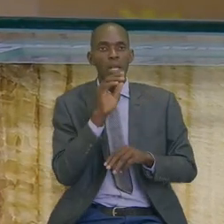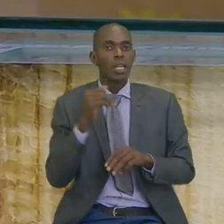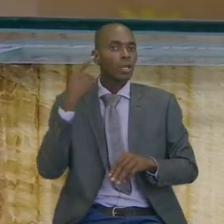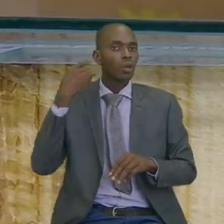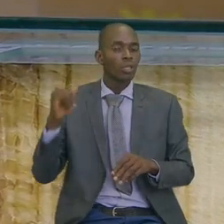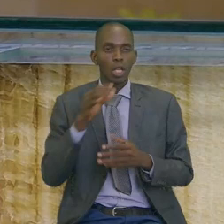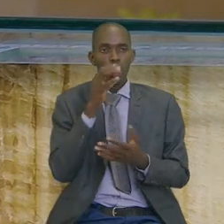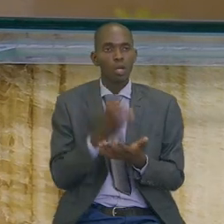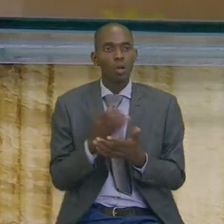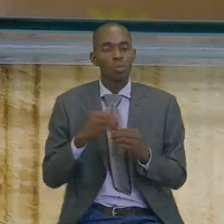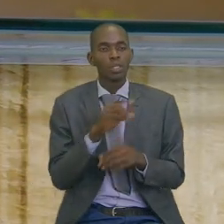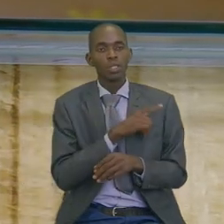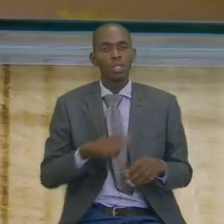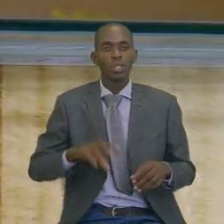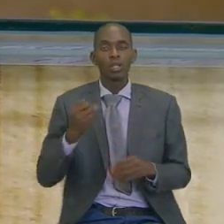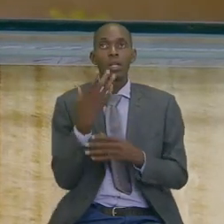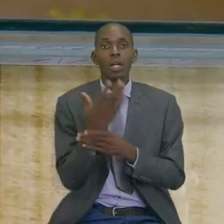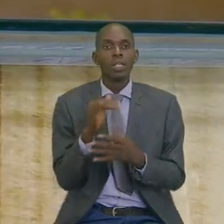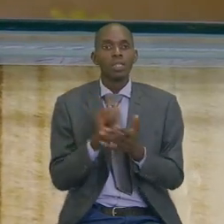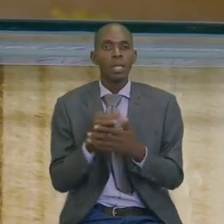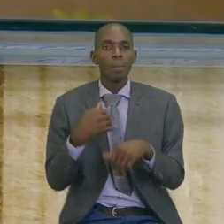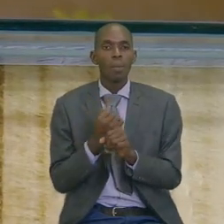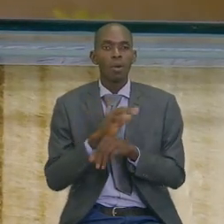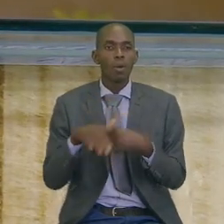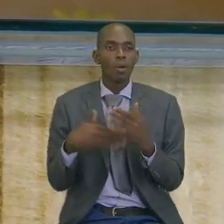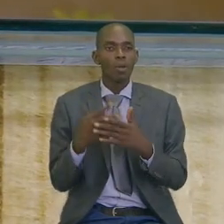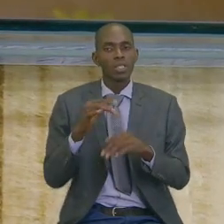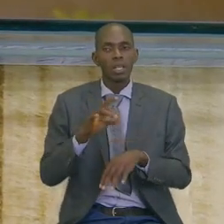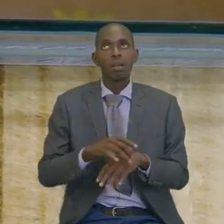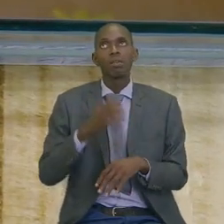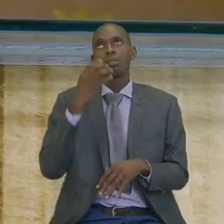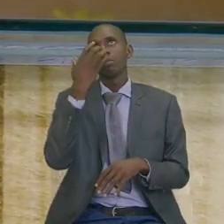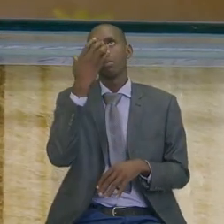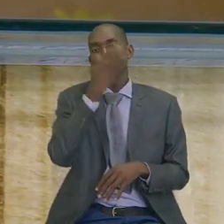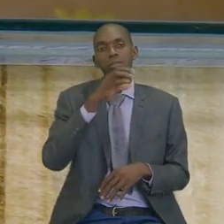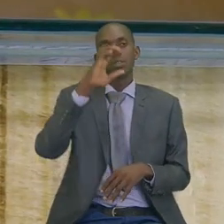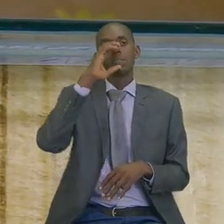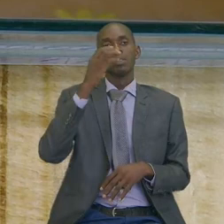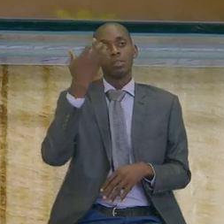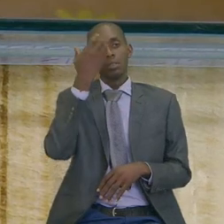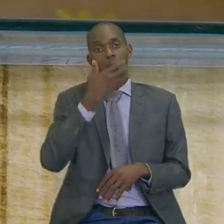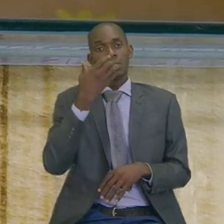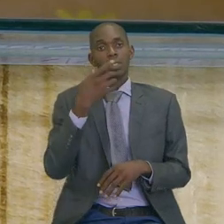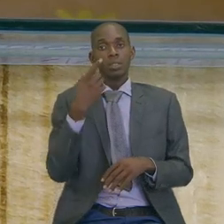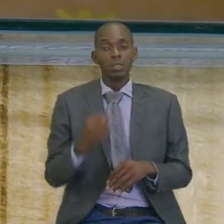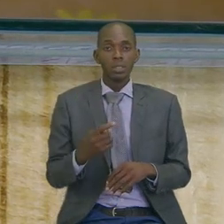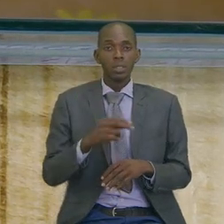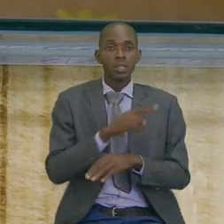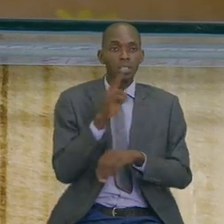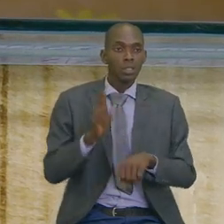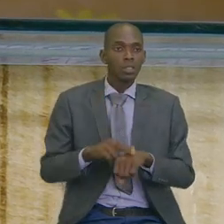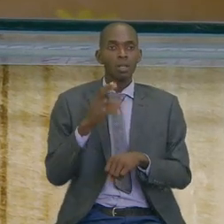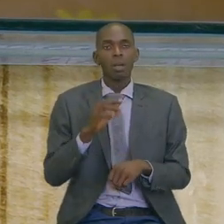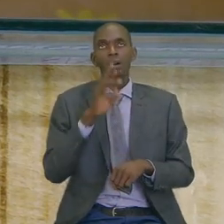Lord's hand that made all the earth drunken. The nations have drunken of